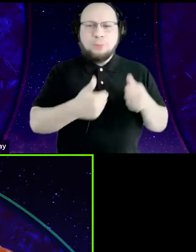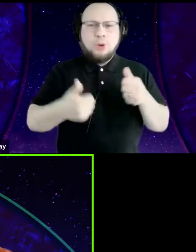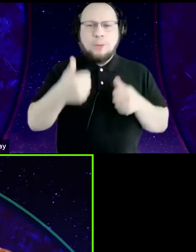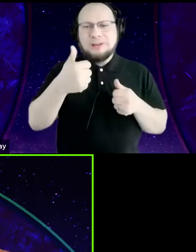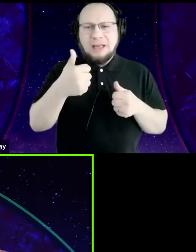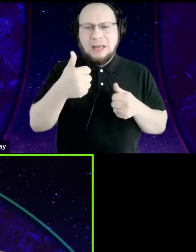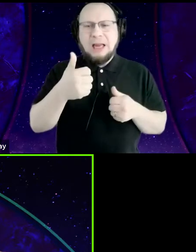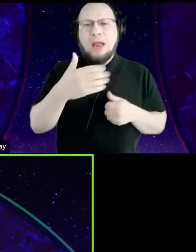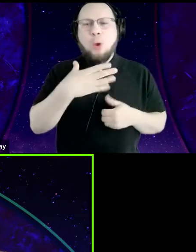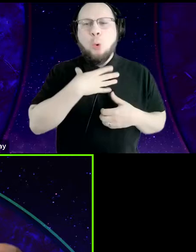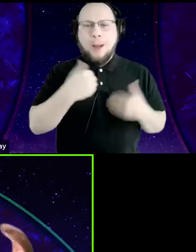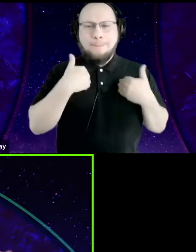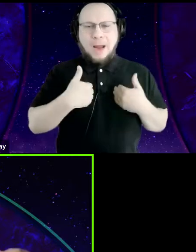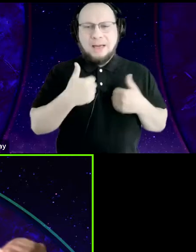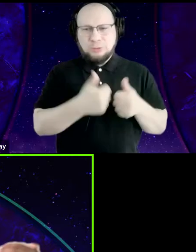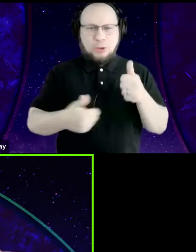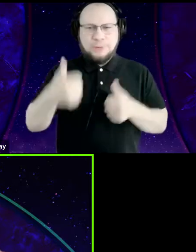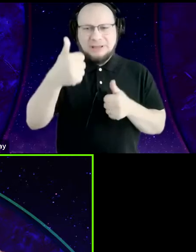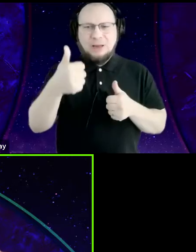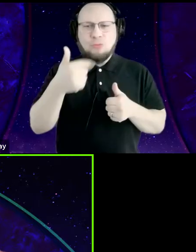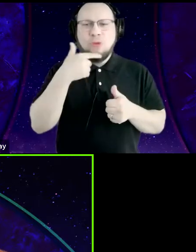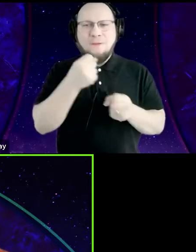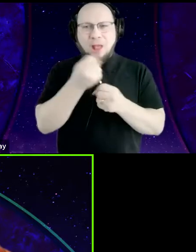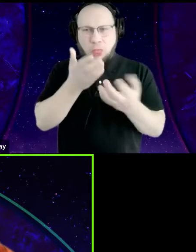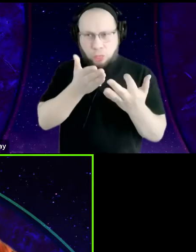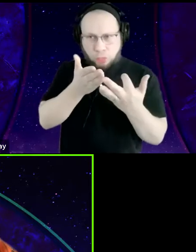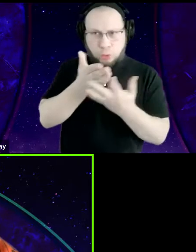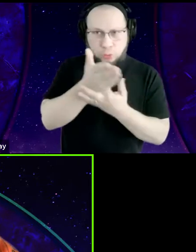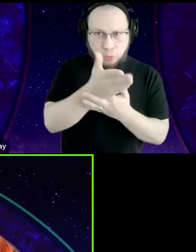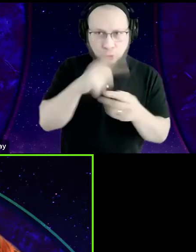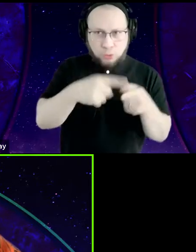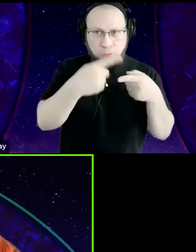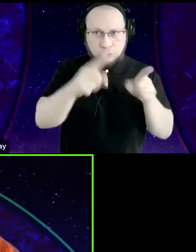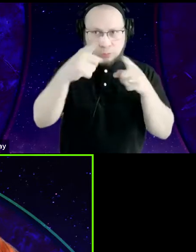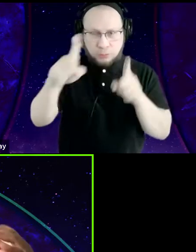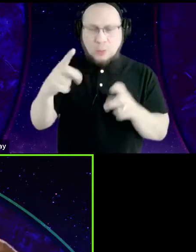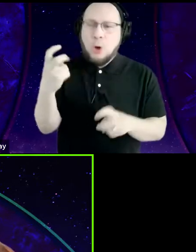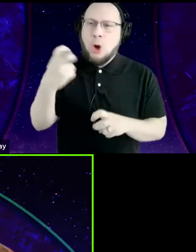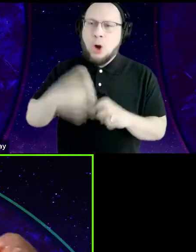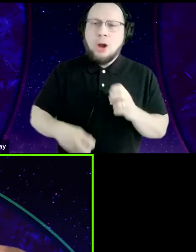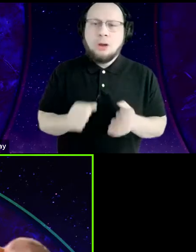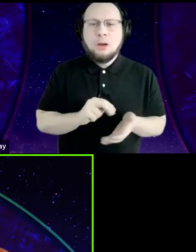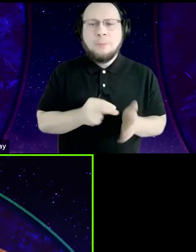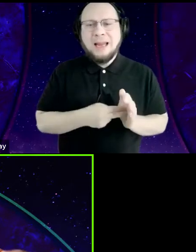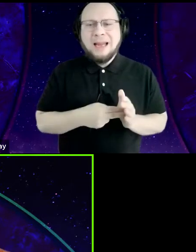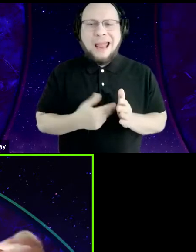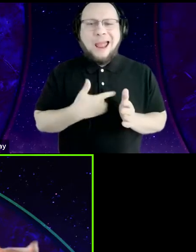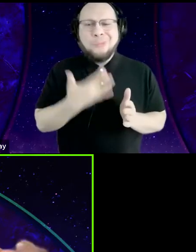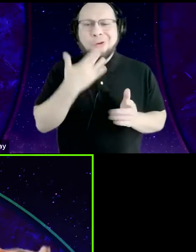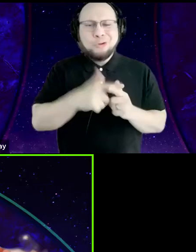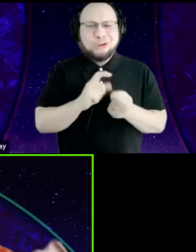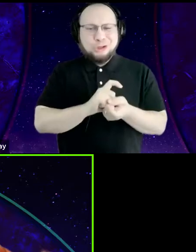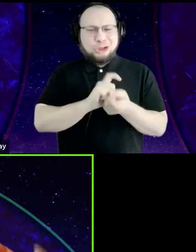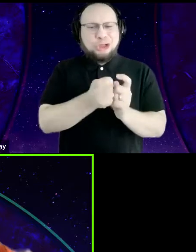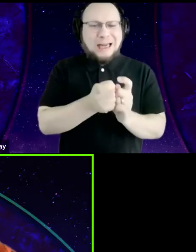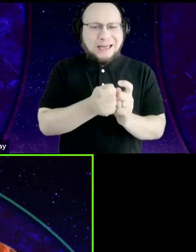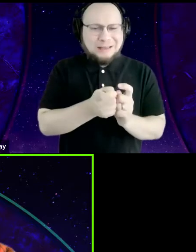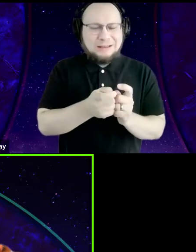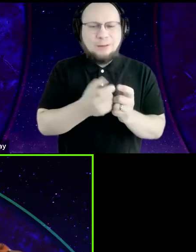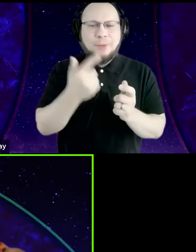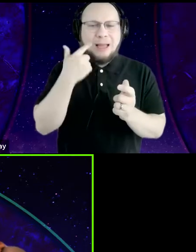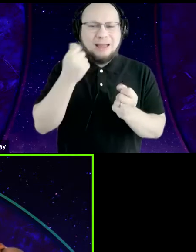supremacy. And I'm able to take my time often, and that doesn't work for me, because if I'm trying to change something, then that means something's not